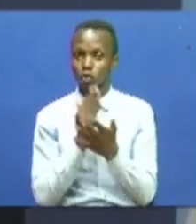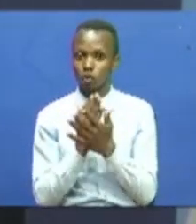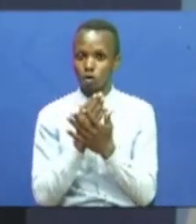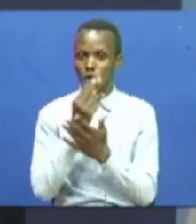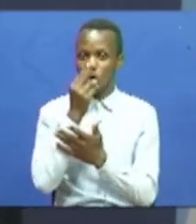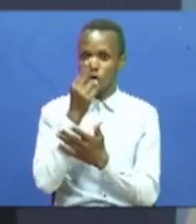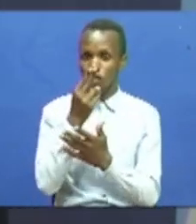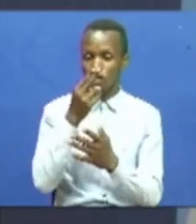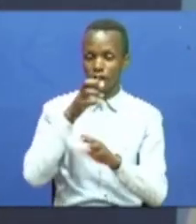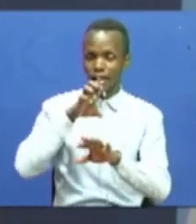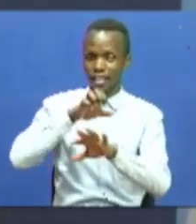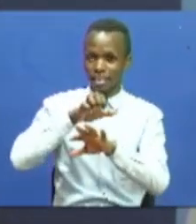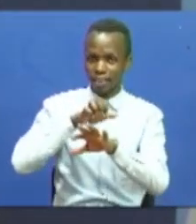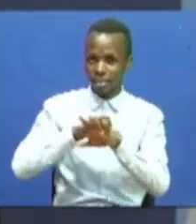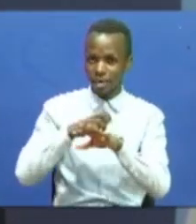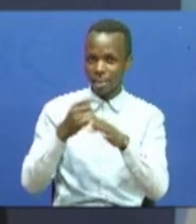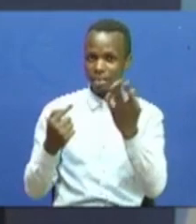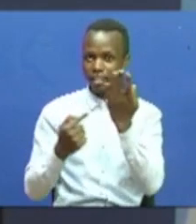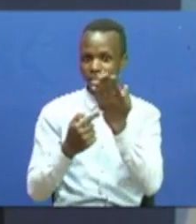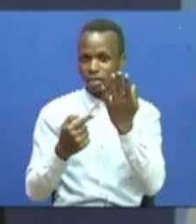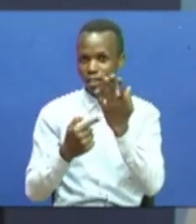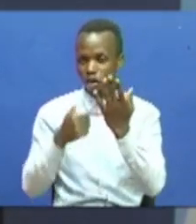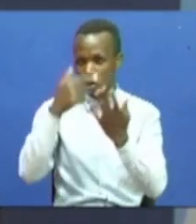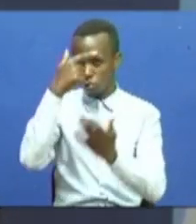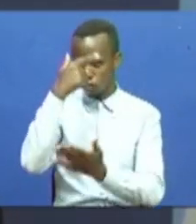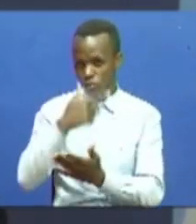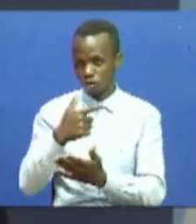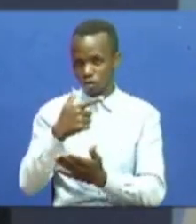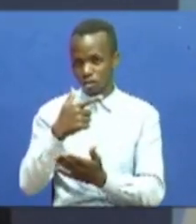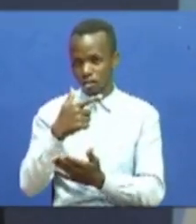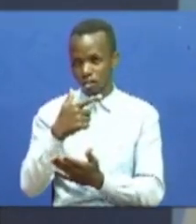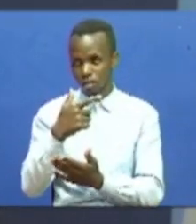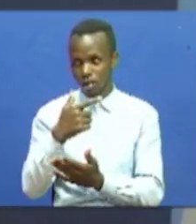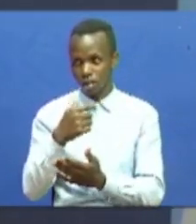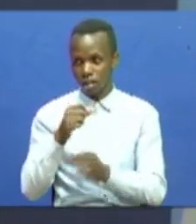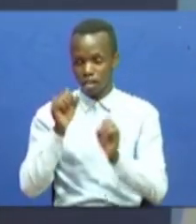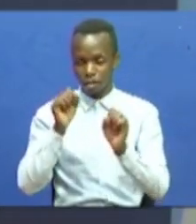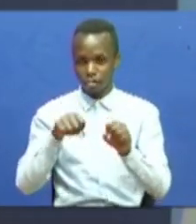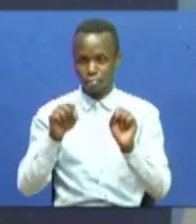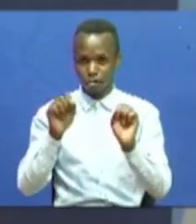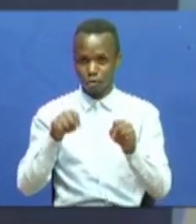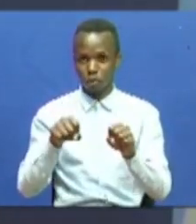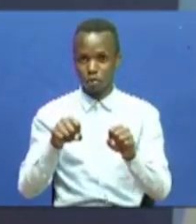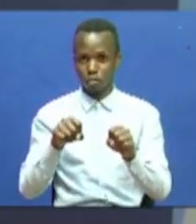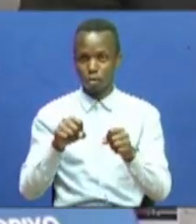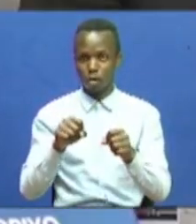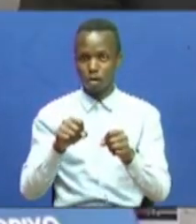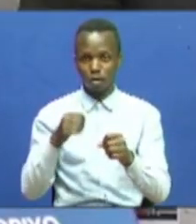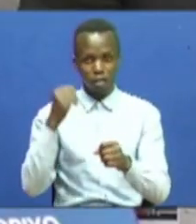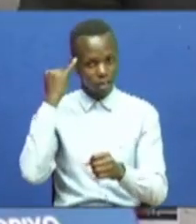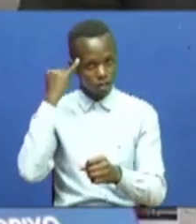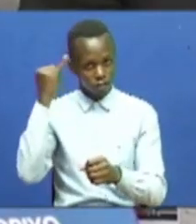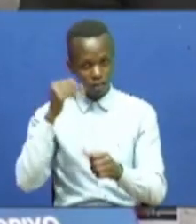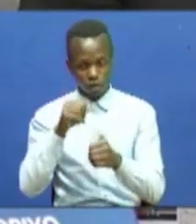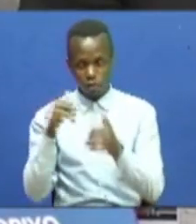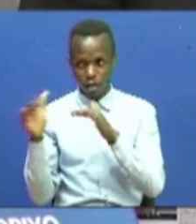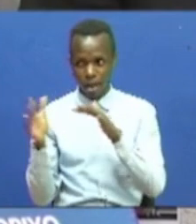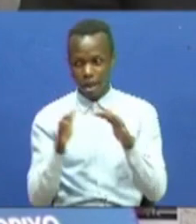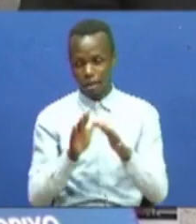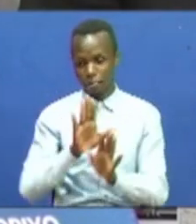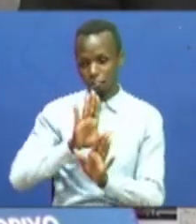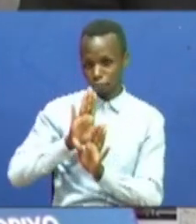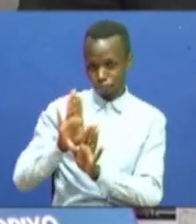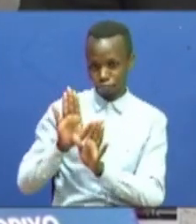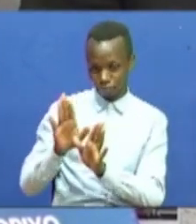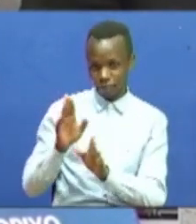enrich the Konza Technopolis, because by its name, it has to be something technical, very innovative. On his part, the